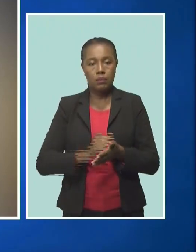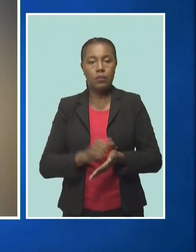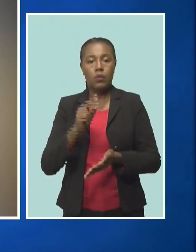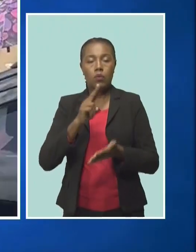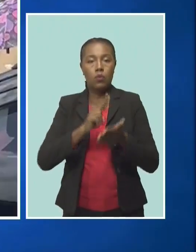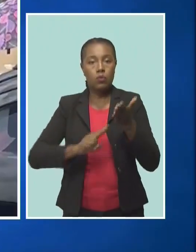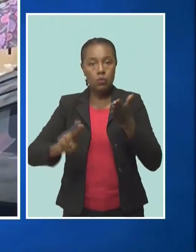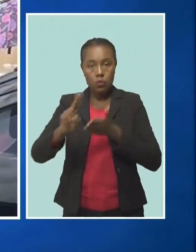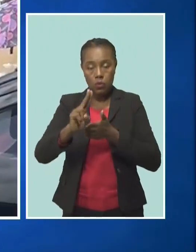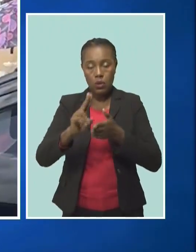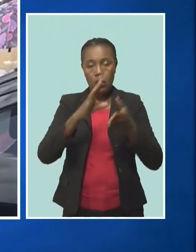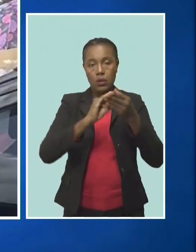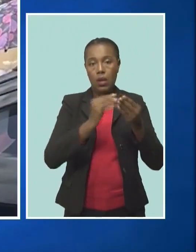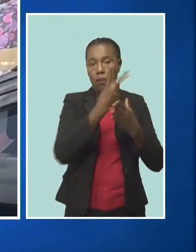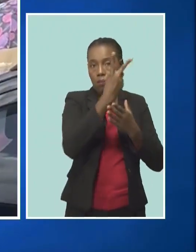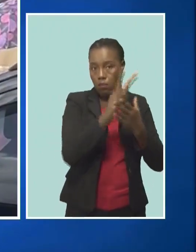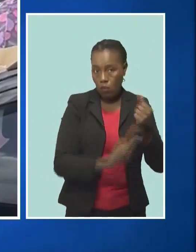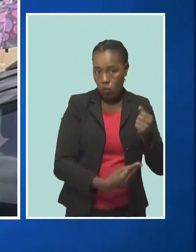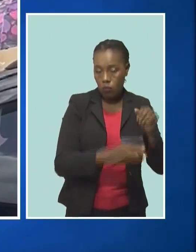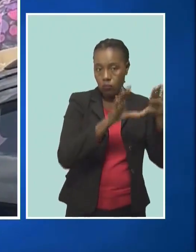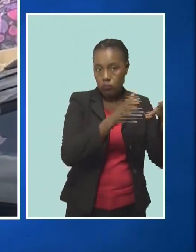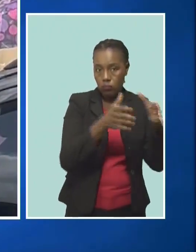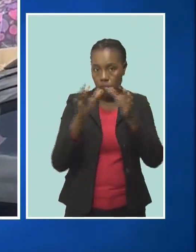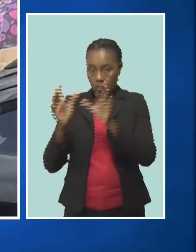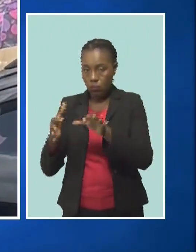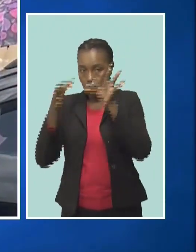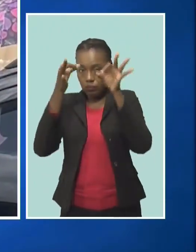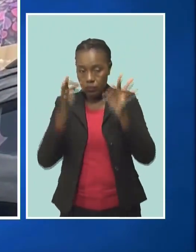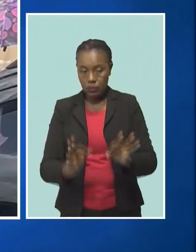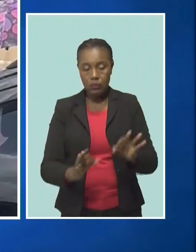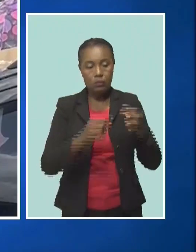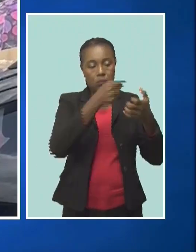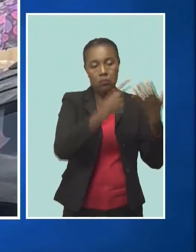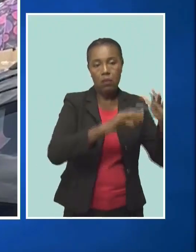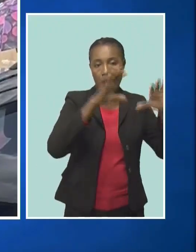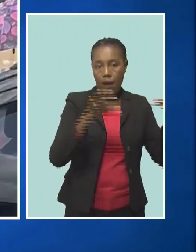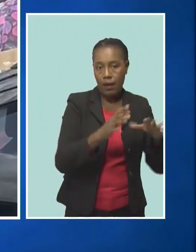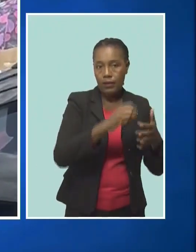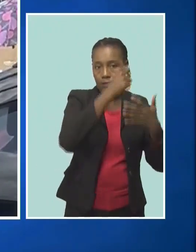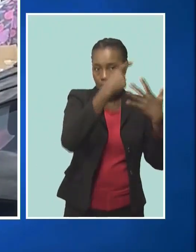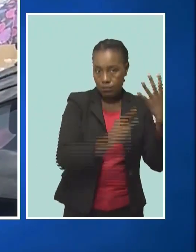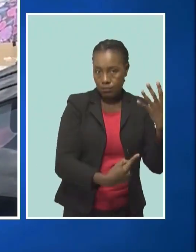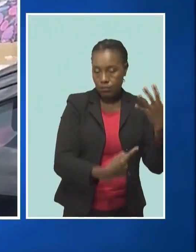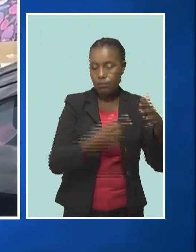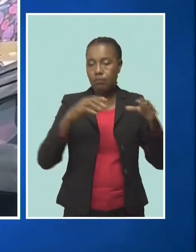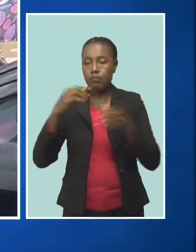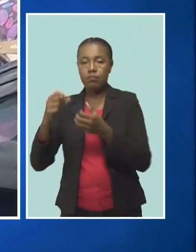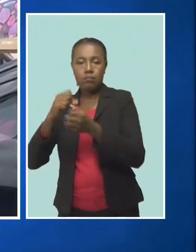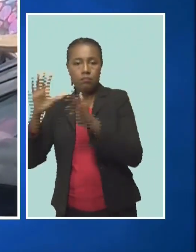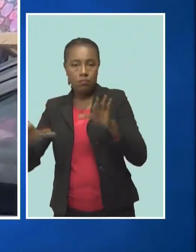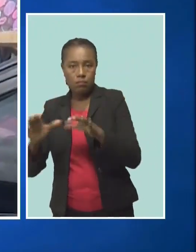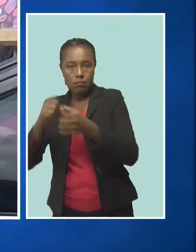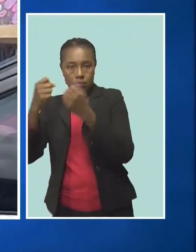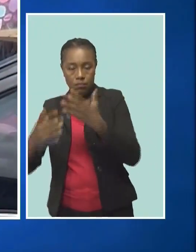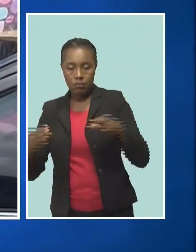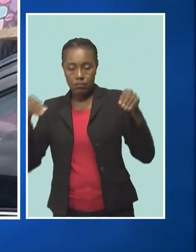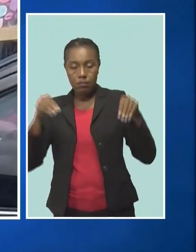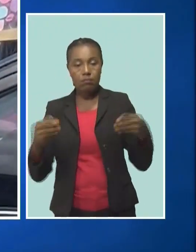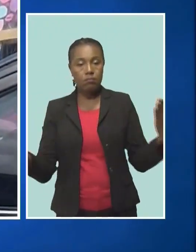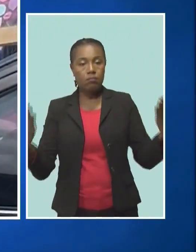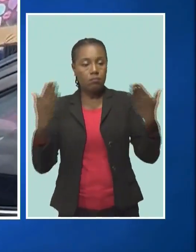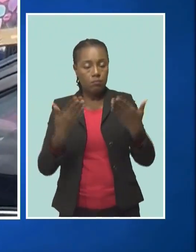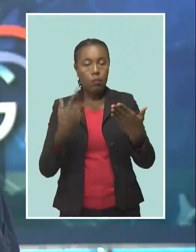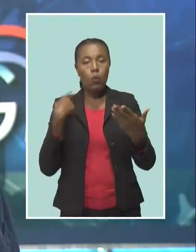both sides agreed to collaboratively compile a list of action items for execution. However, officials note